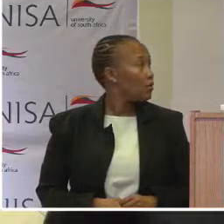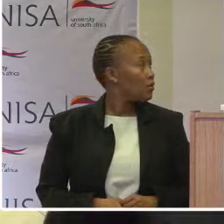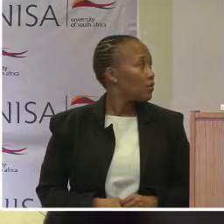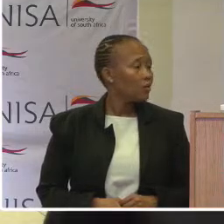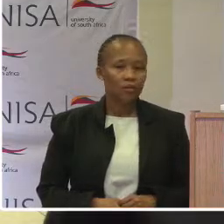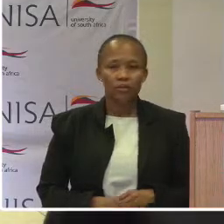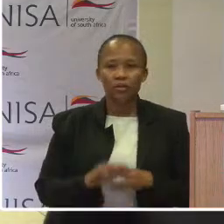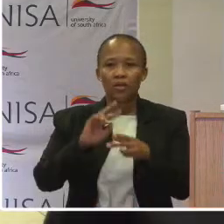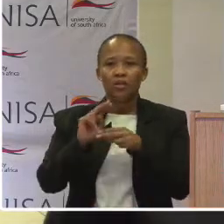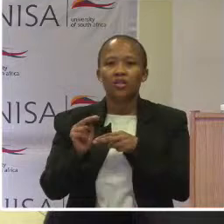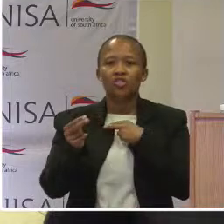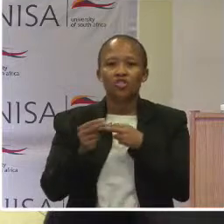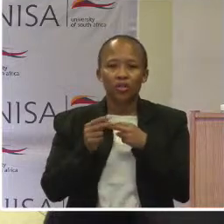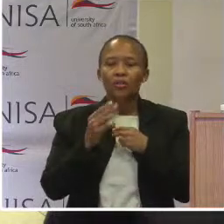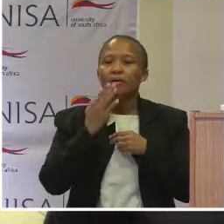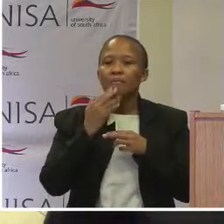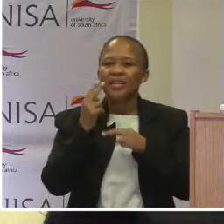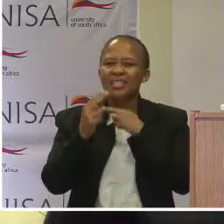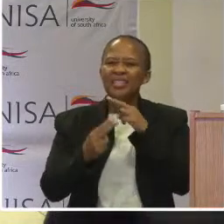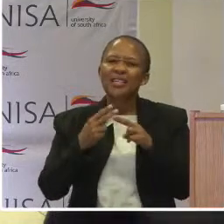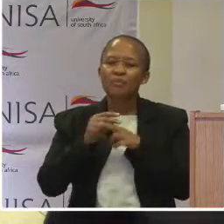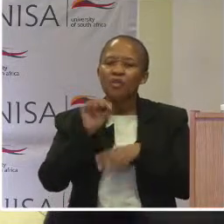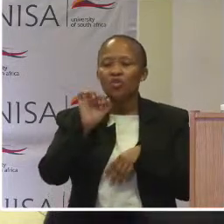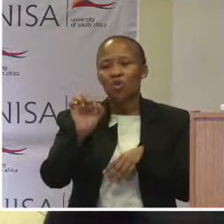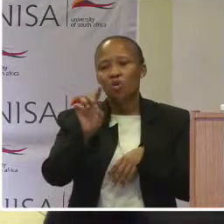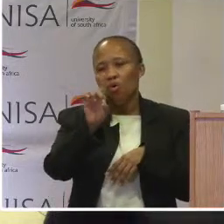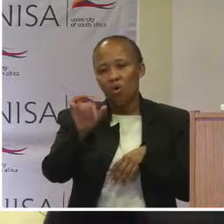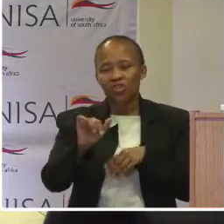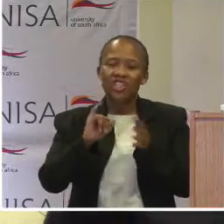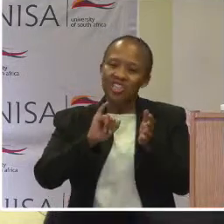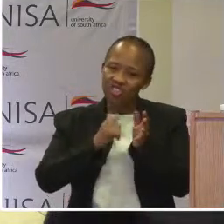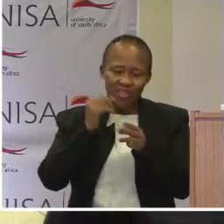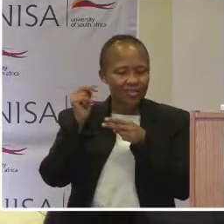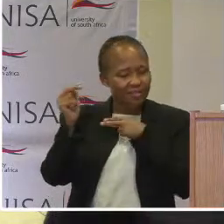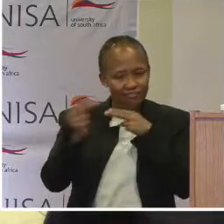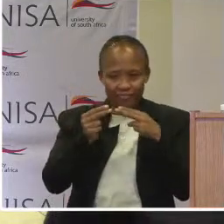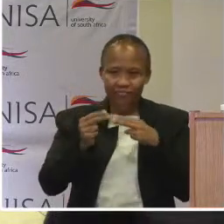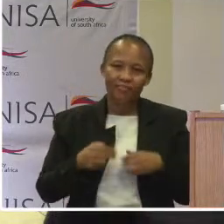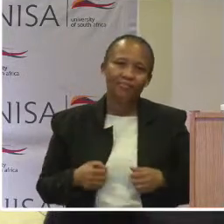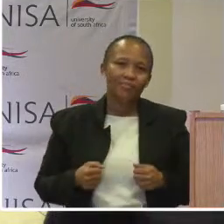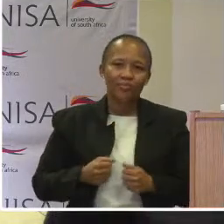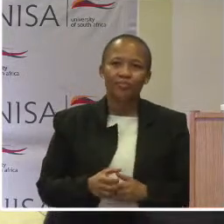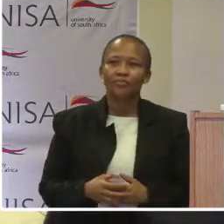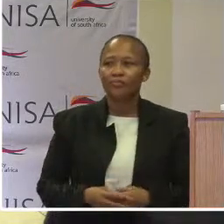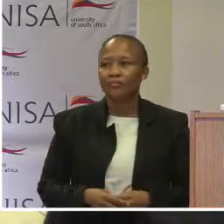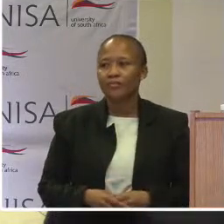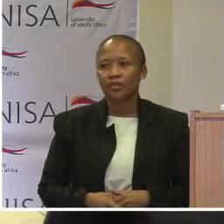short that question. Repeat it in short.